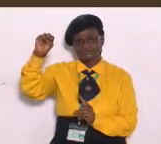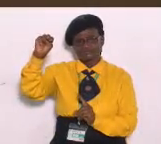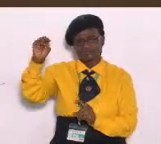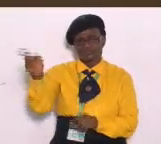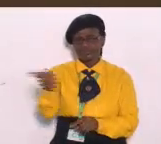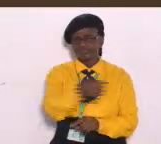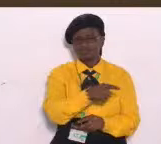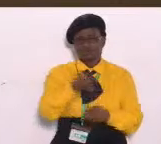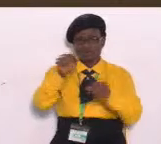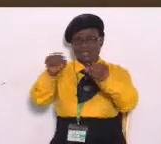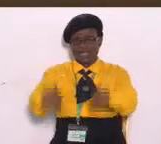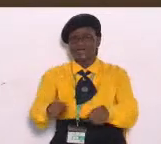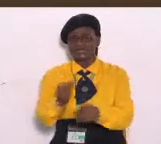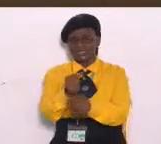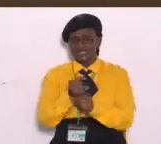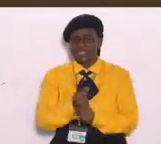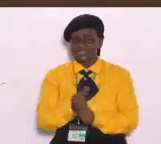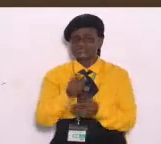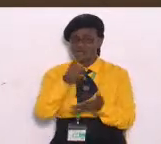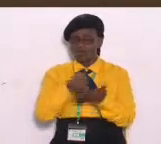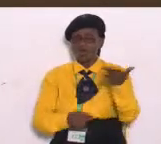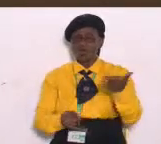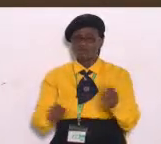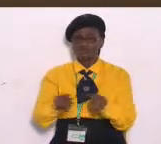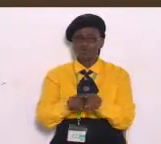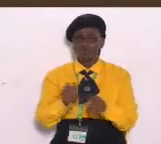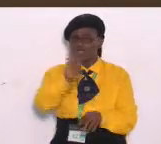you can get whatever you want from him.